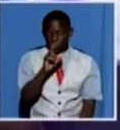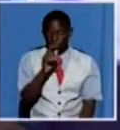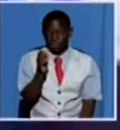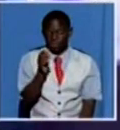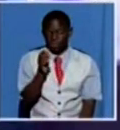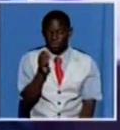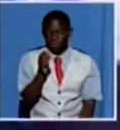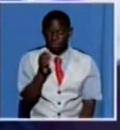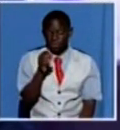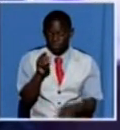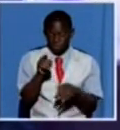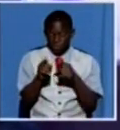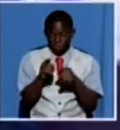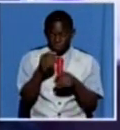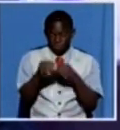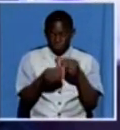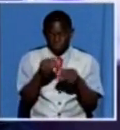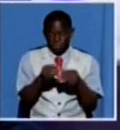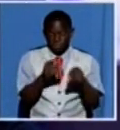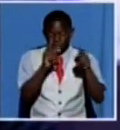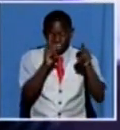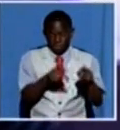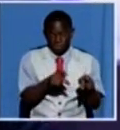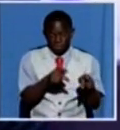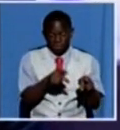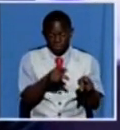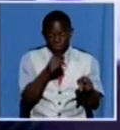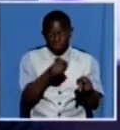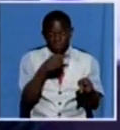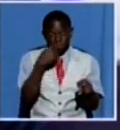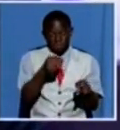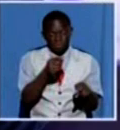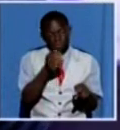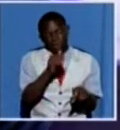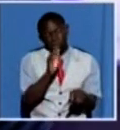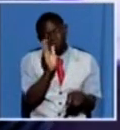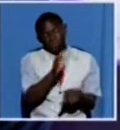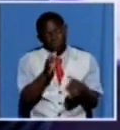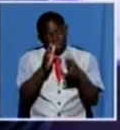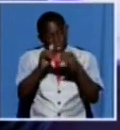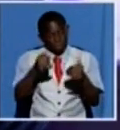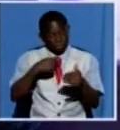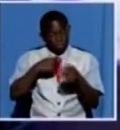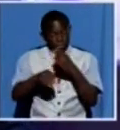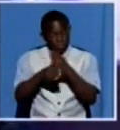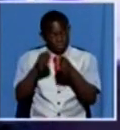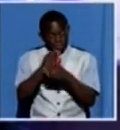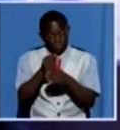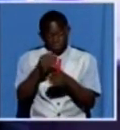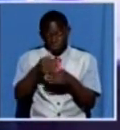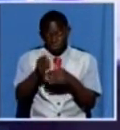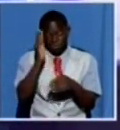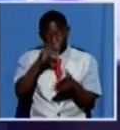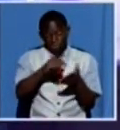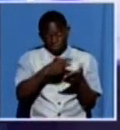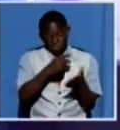can build your house. And then you begin paying me later. And then you, the person who wants to build the house, you say, okay, give